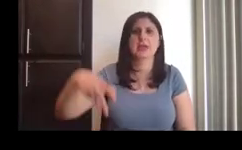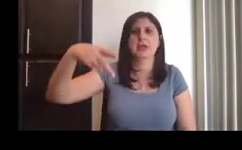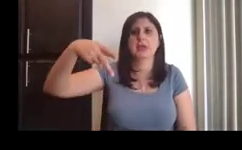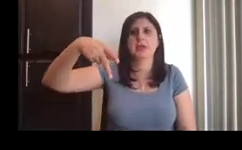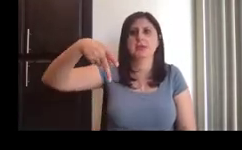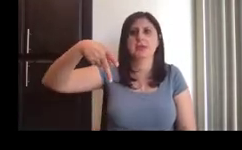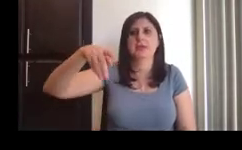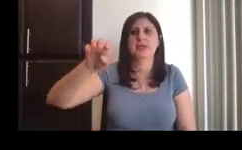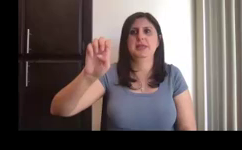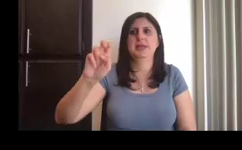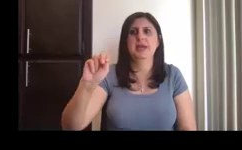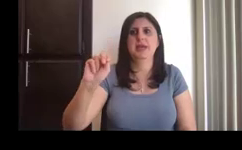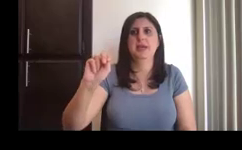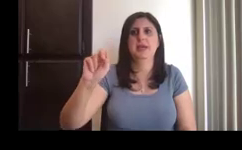things.